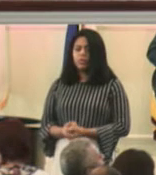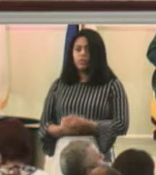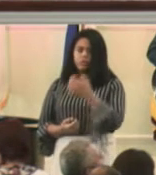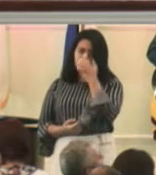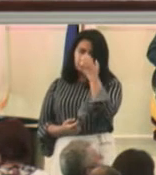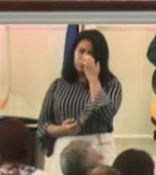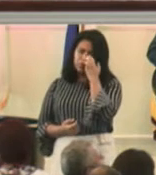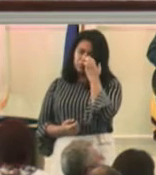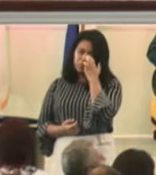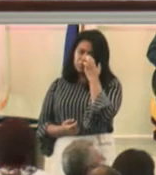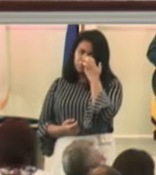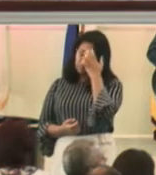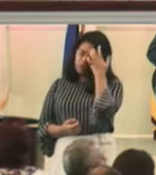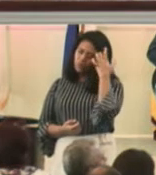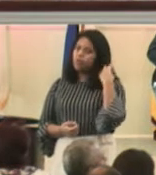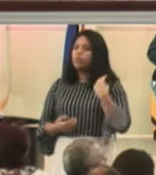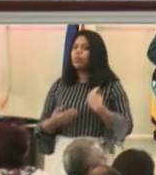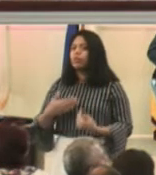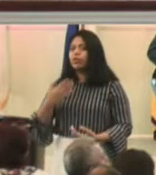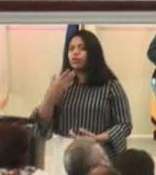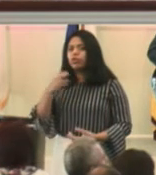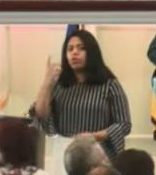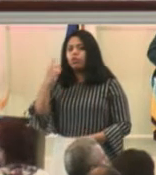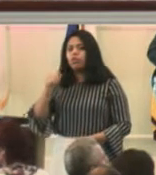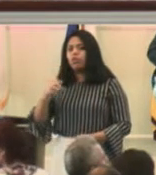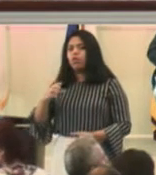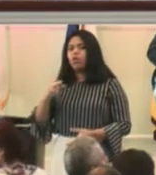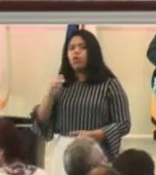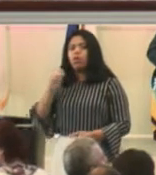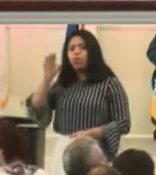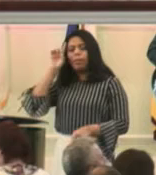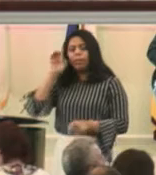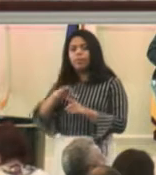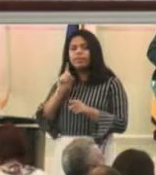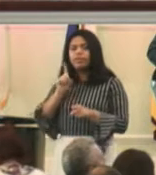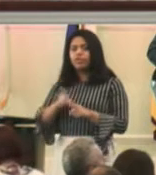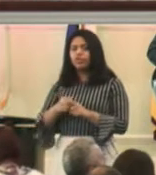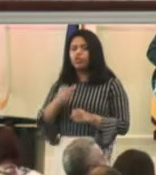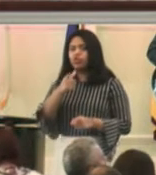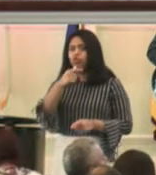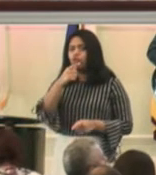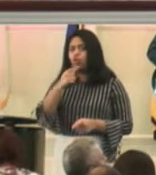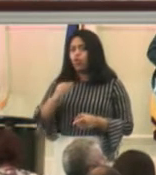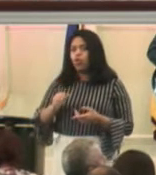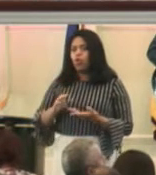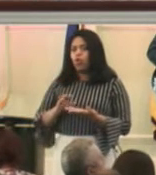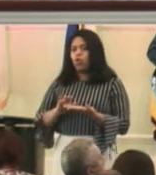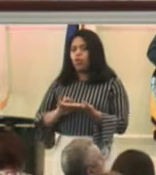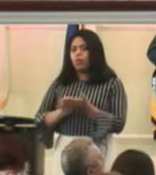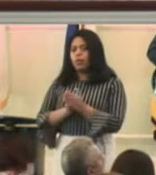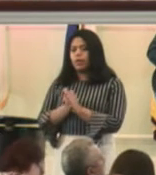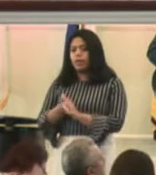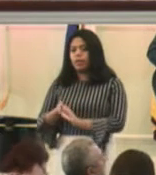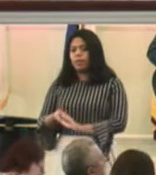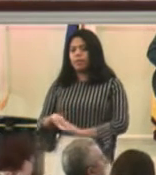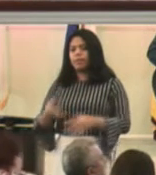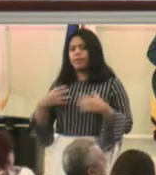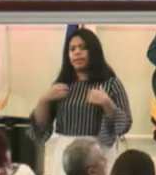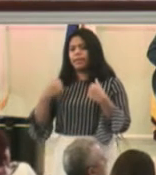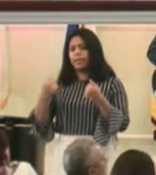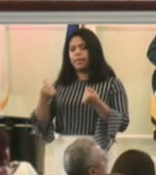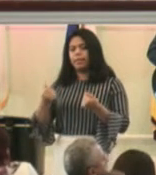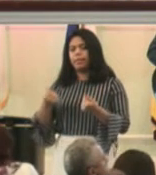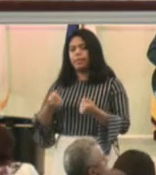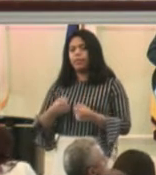Gladys. We thanks for the jury checks. We thank for the members who are sick, who are back at home. And we have